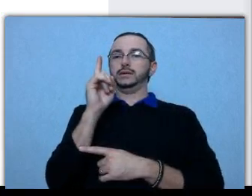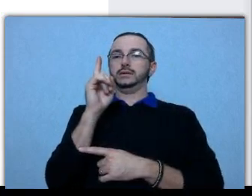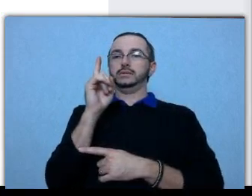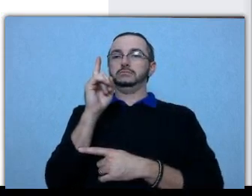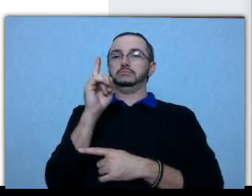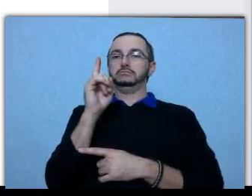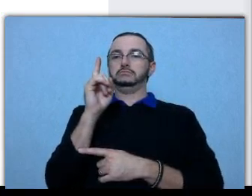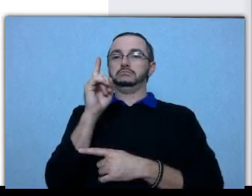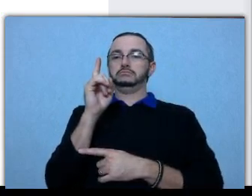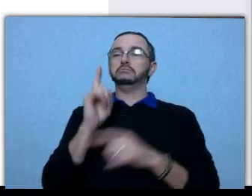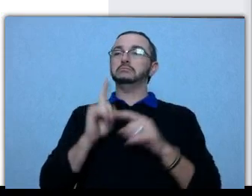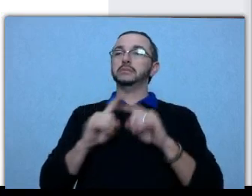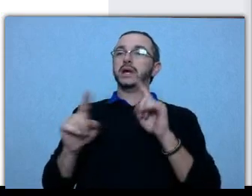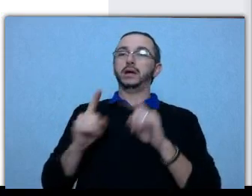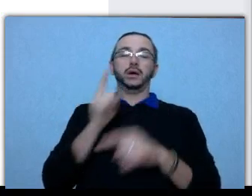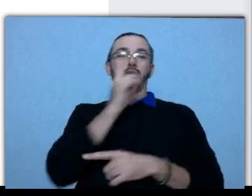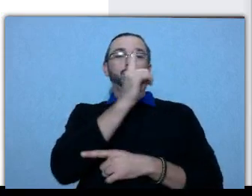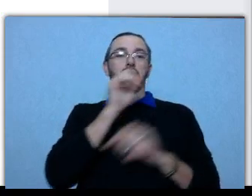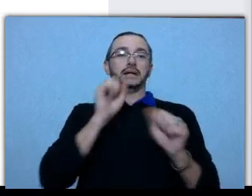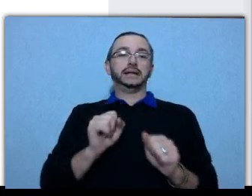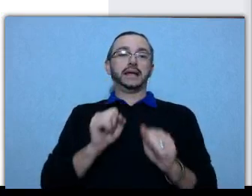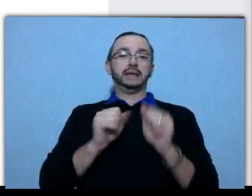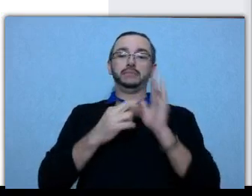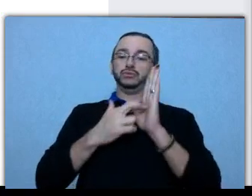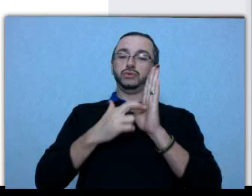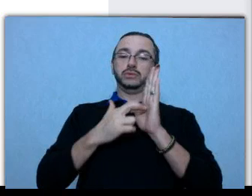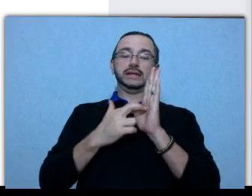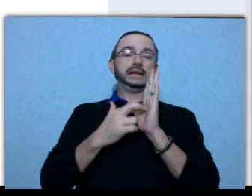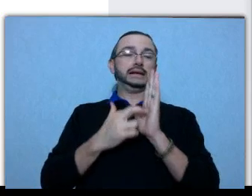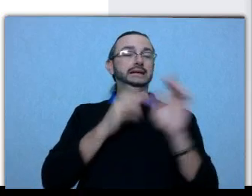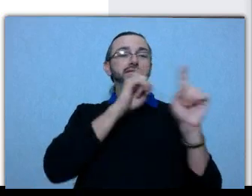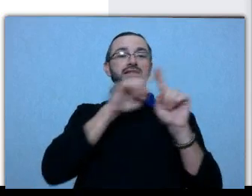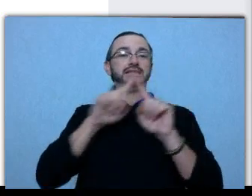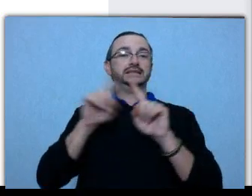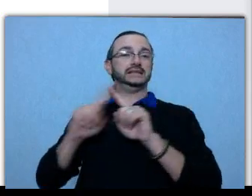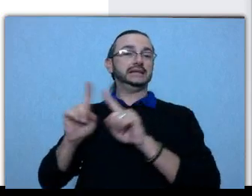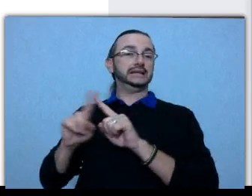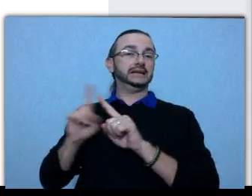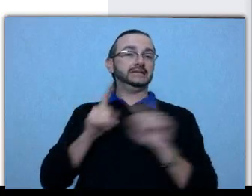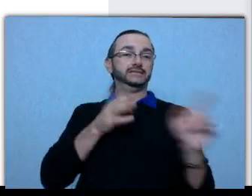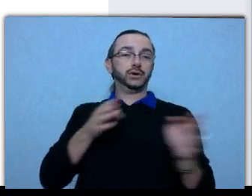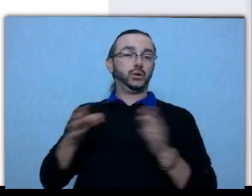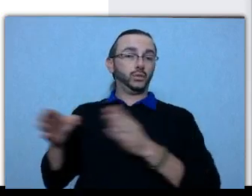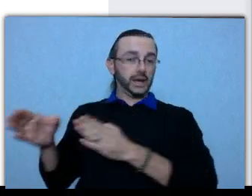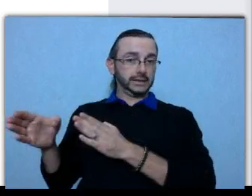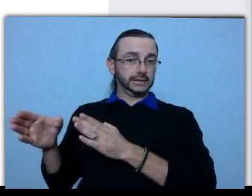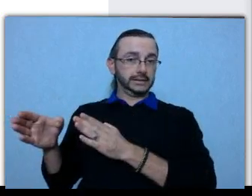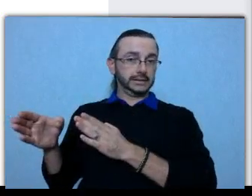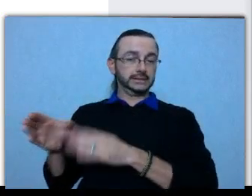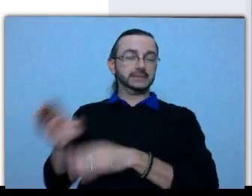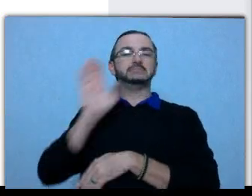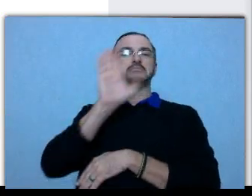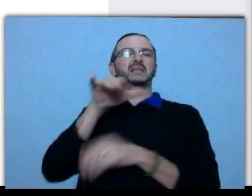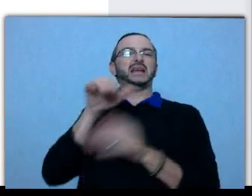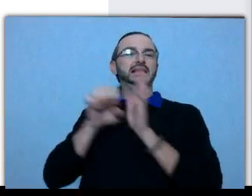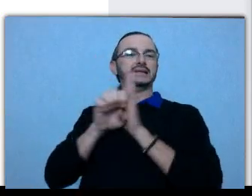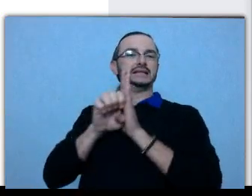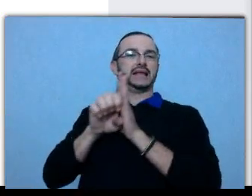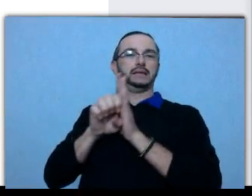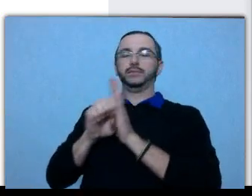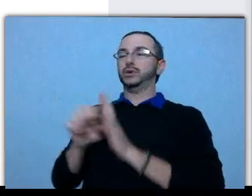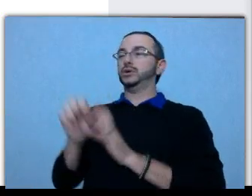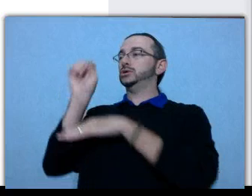1 could be represented. So for example, down here, if I had 2 over 2 and I thought